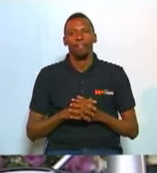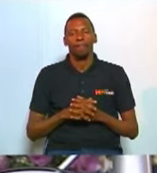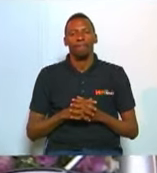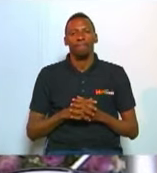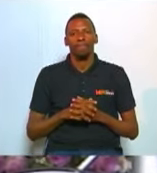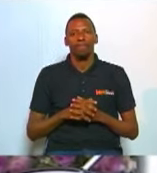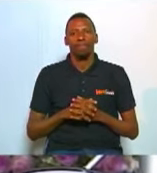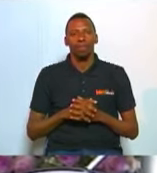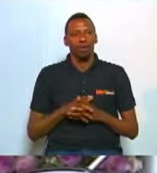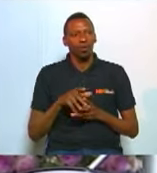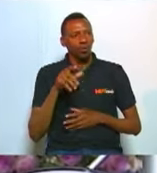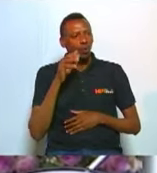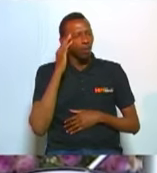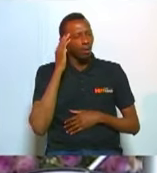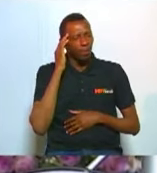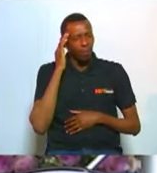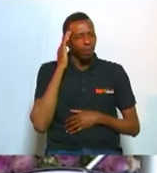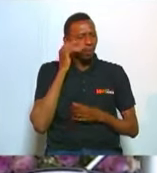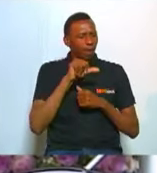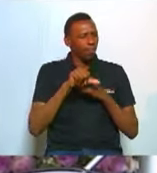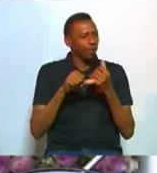Don't meditate about other things.